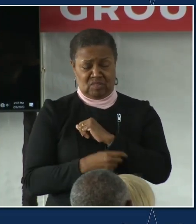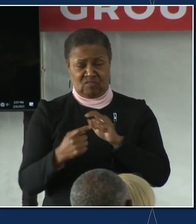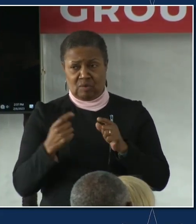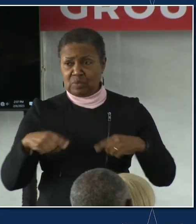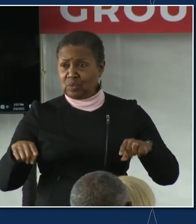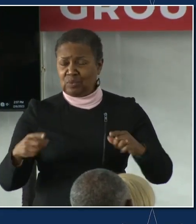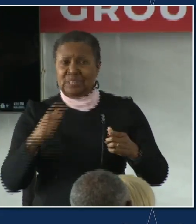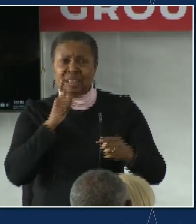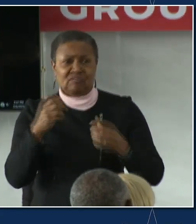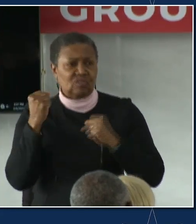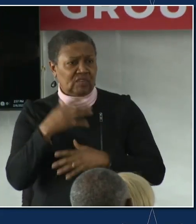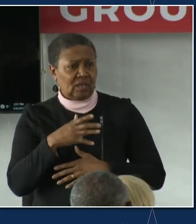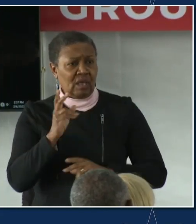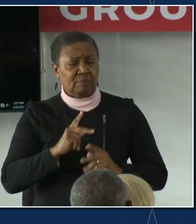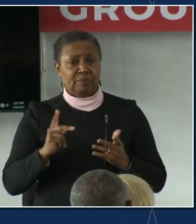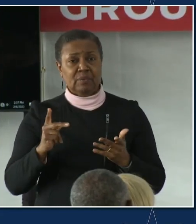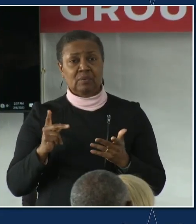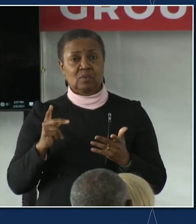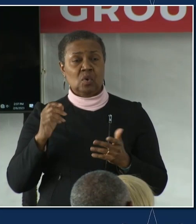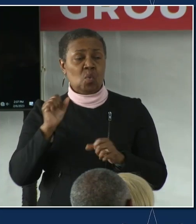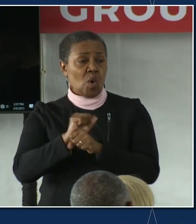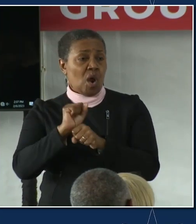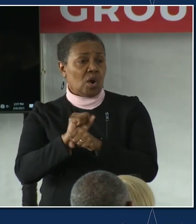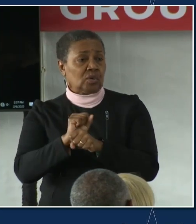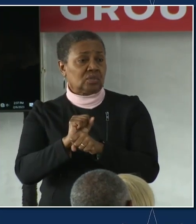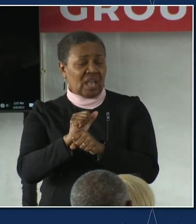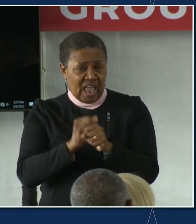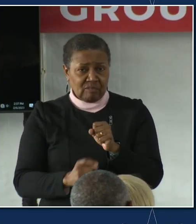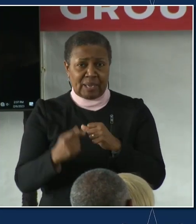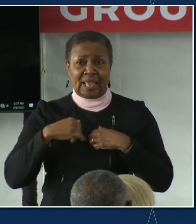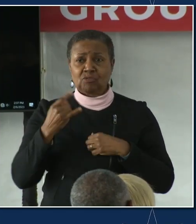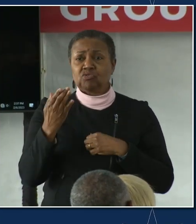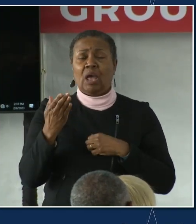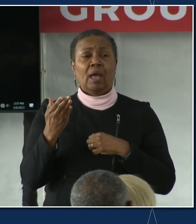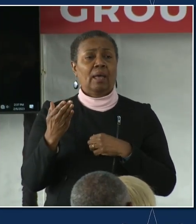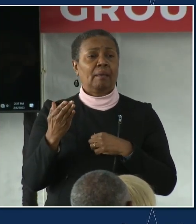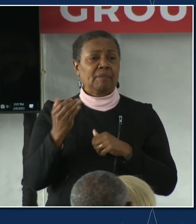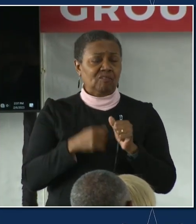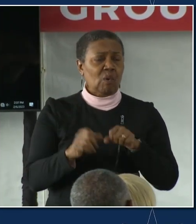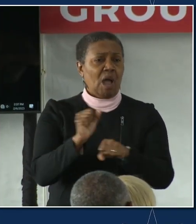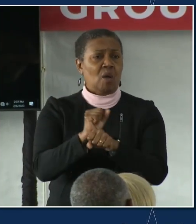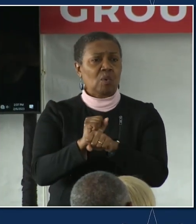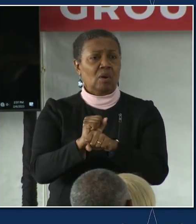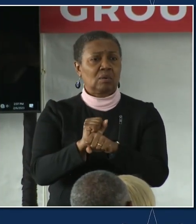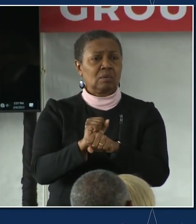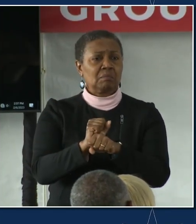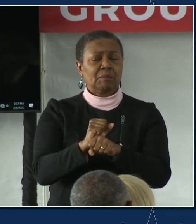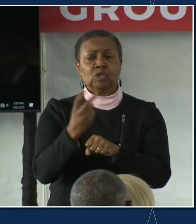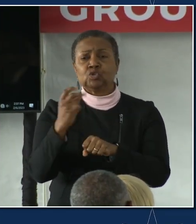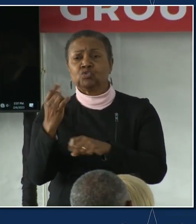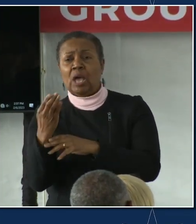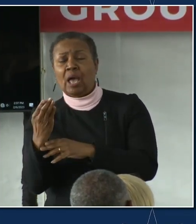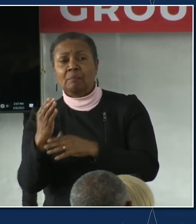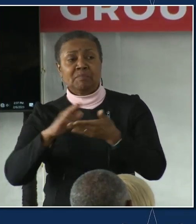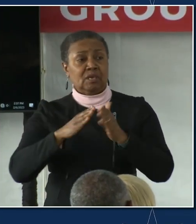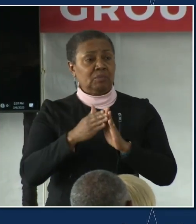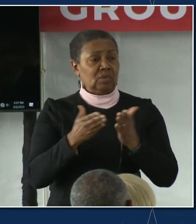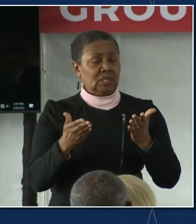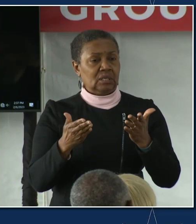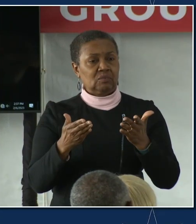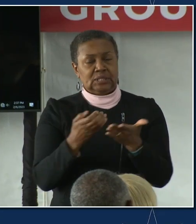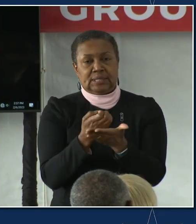you, everybody worked. Everybody had a job or two. The community